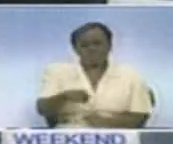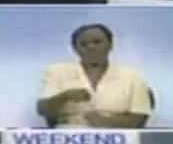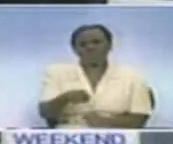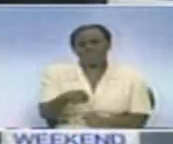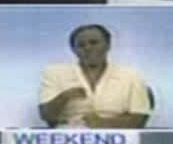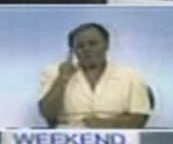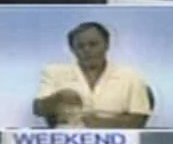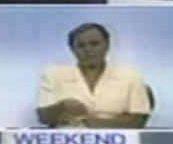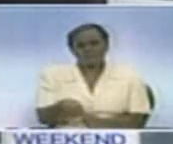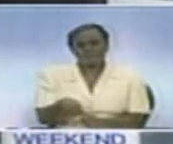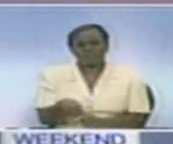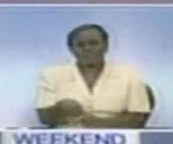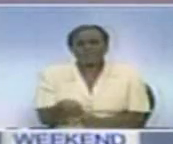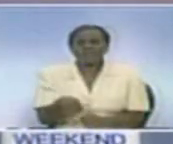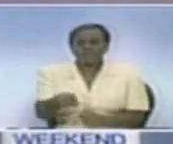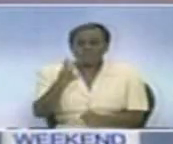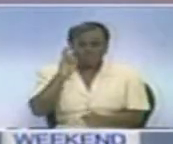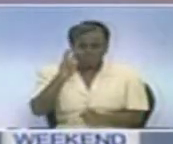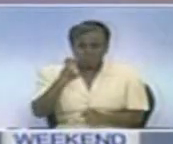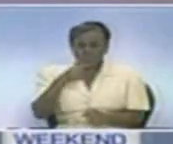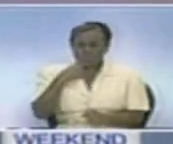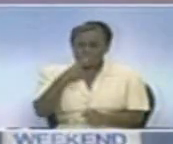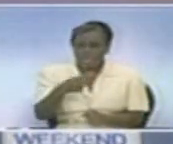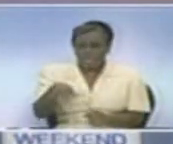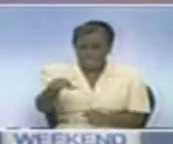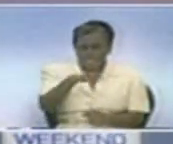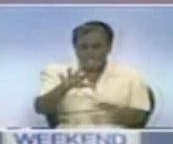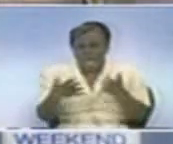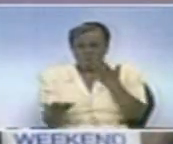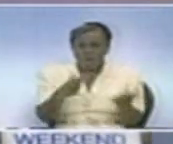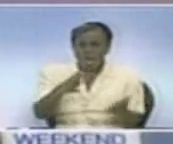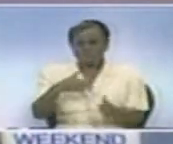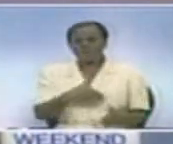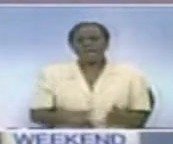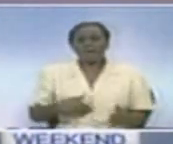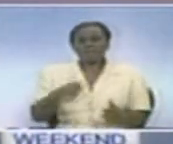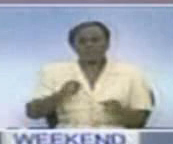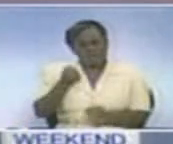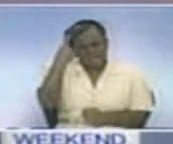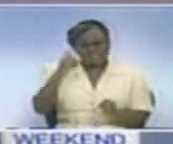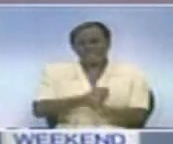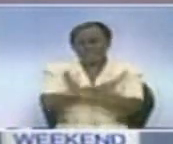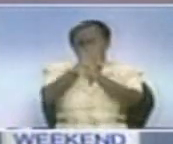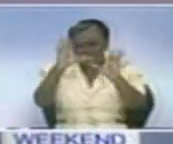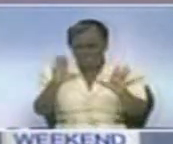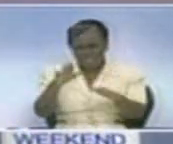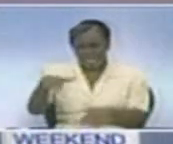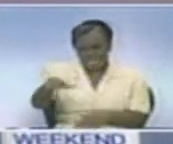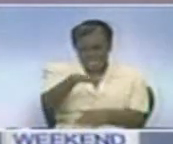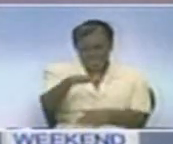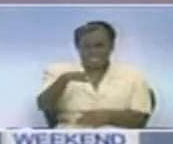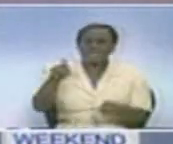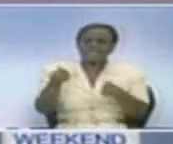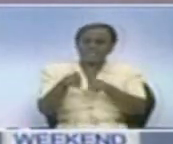mentioned and given us a good landscape of the area, you know, in Peketoni and in Lamu as a whole. And you have a clear understanding of this, the settlement schemes and